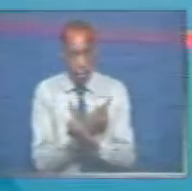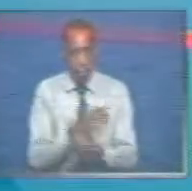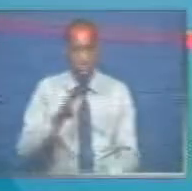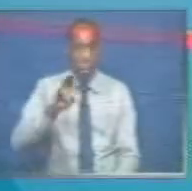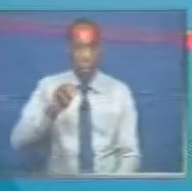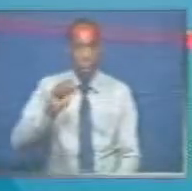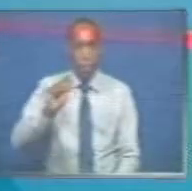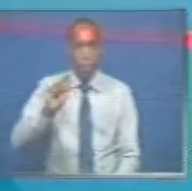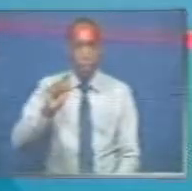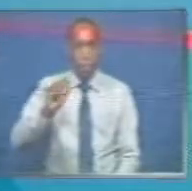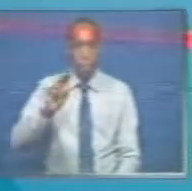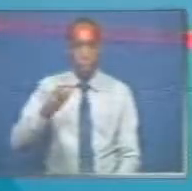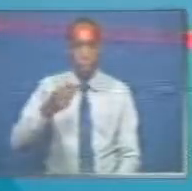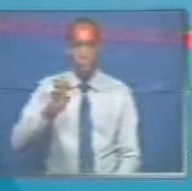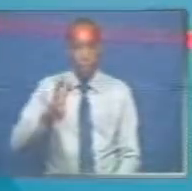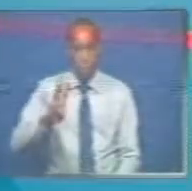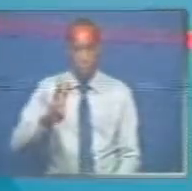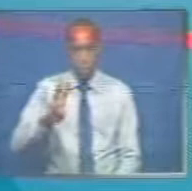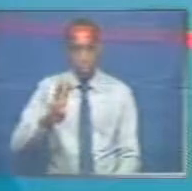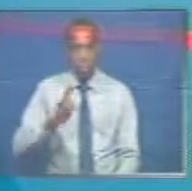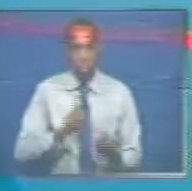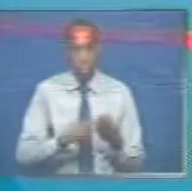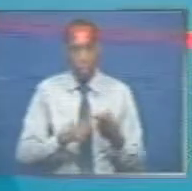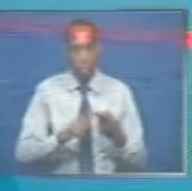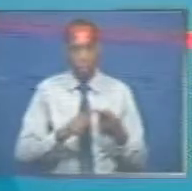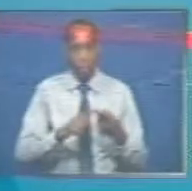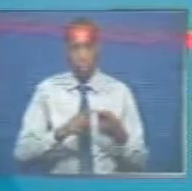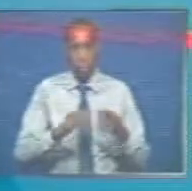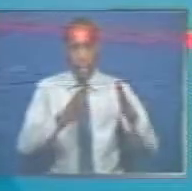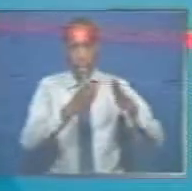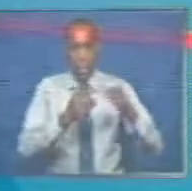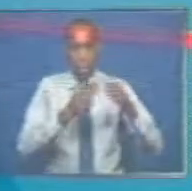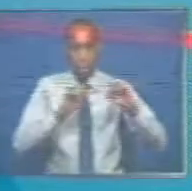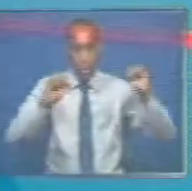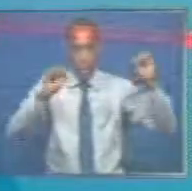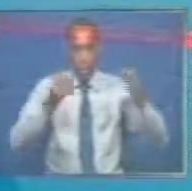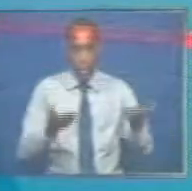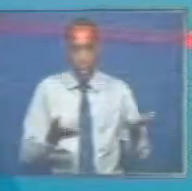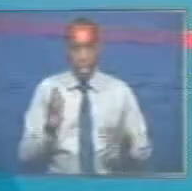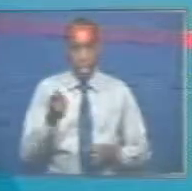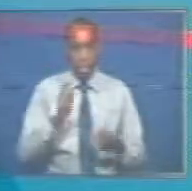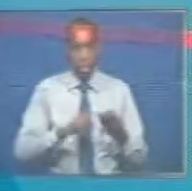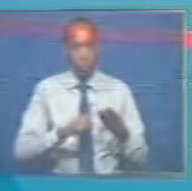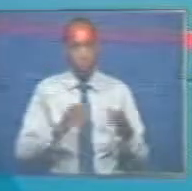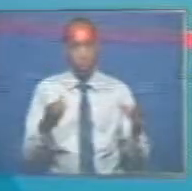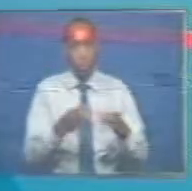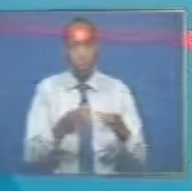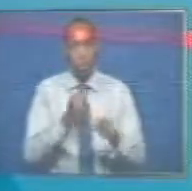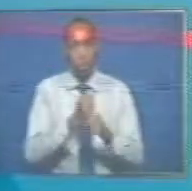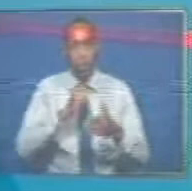Yes. Besides, of course, being, you know, an Arsenal fan base in Kenya, what else does the group, you know, necessarily